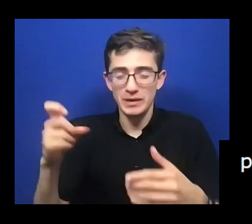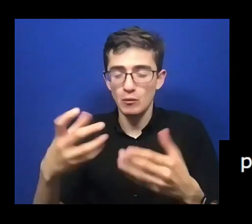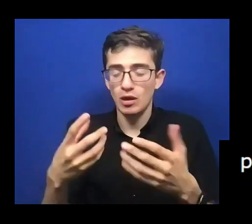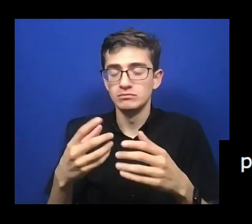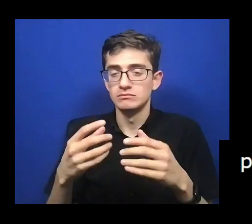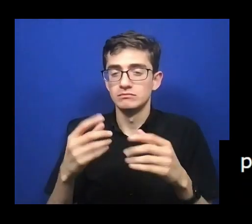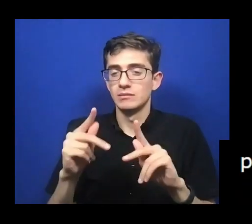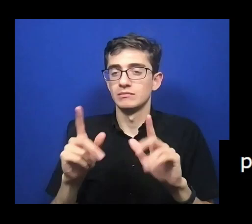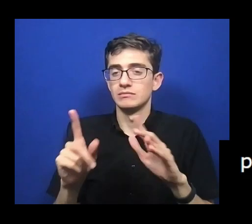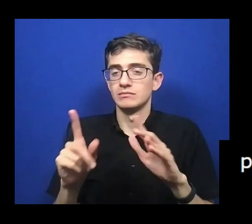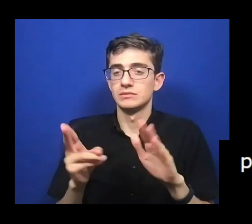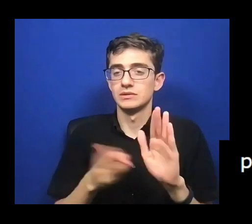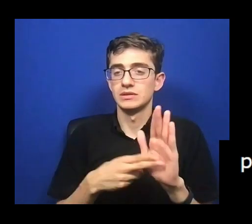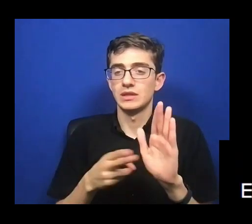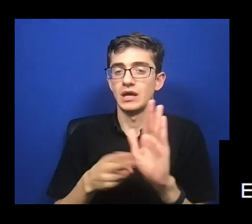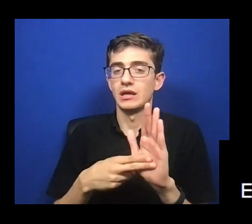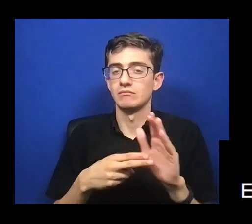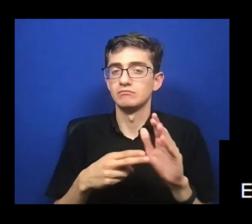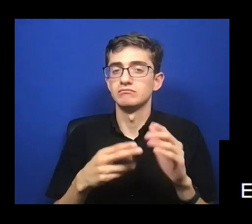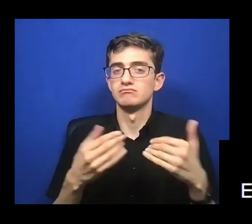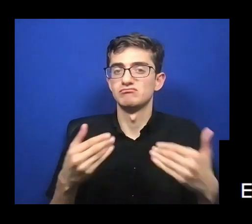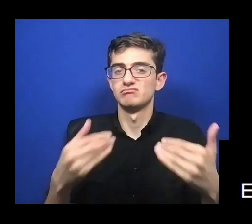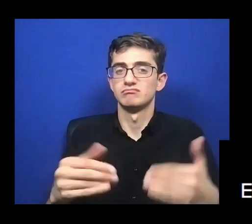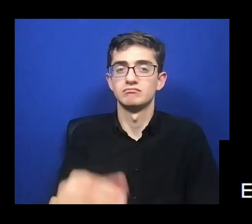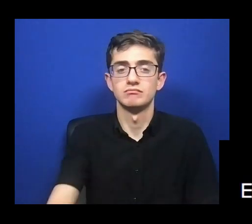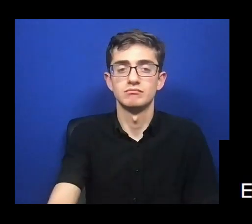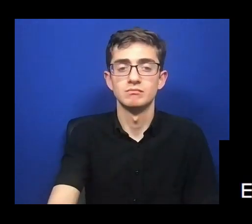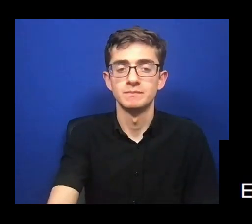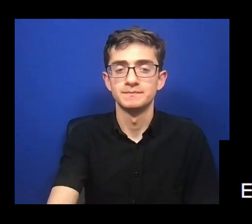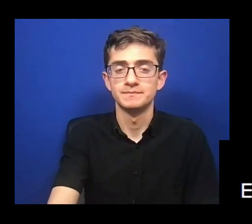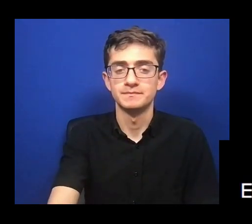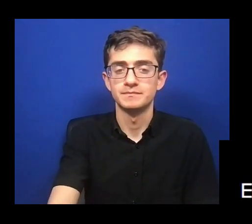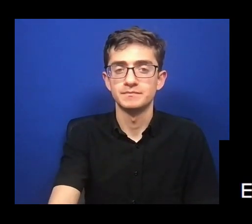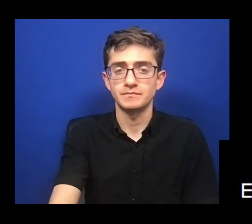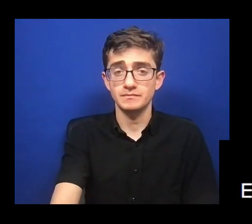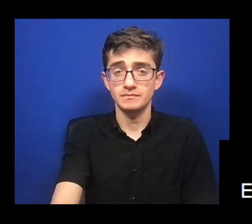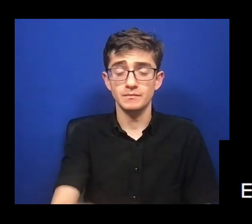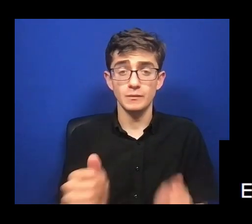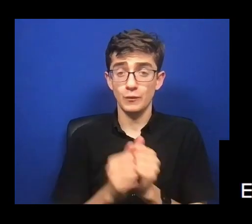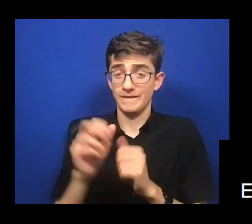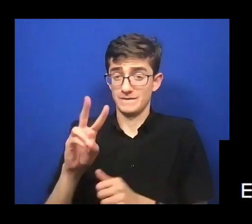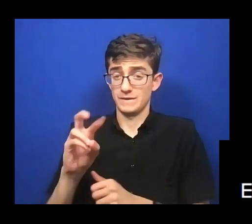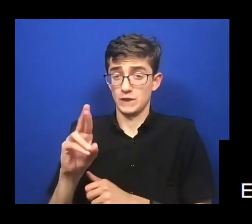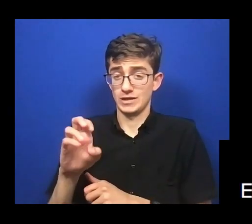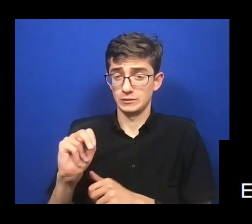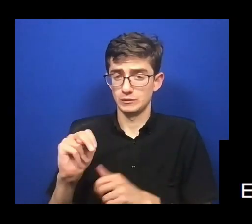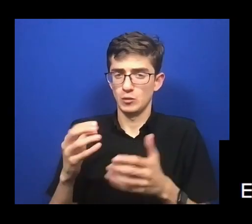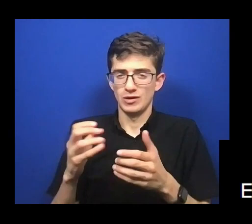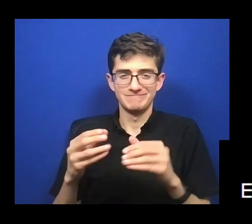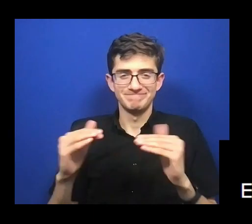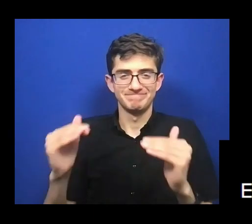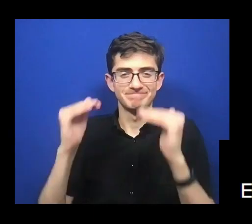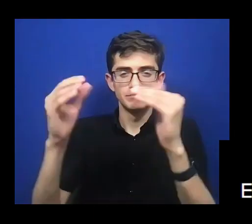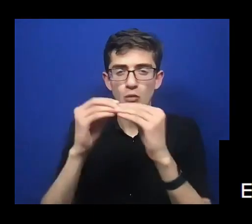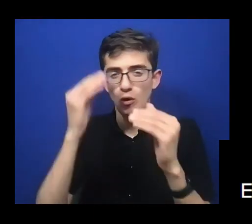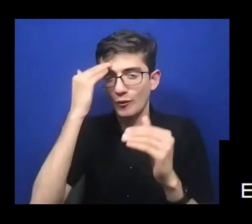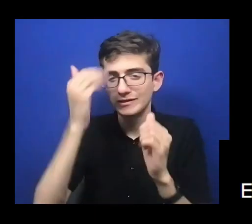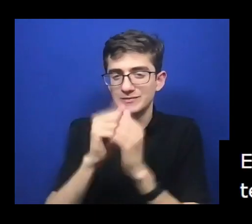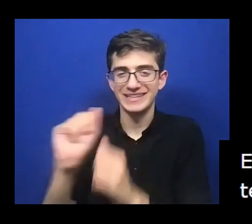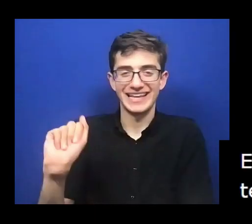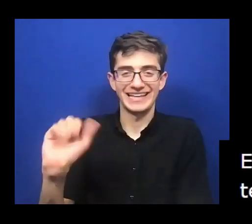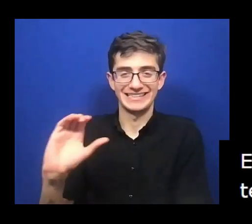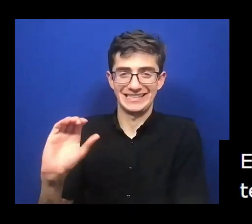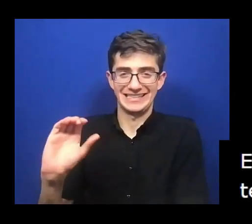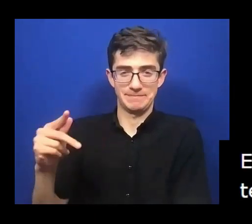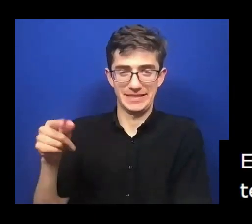Verizon, we are committed to raising awareness on the ACP. Over the last year, we've done over 150 events